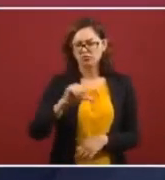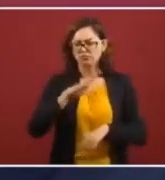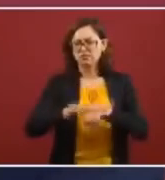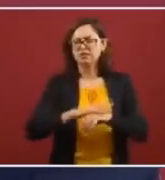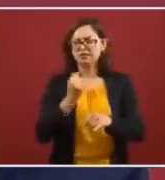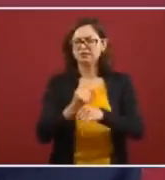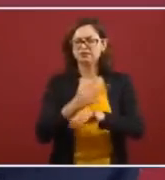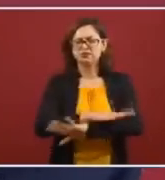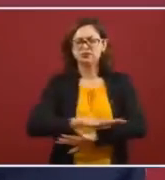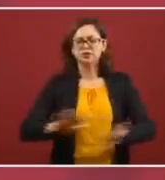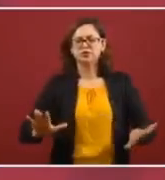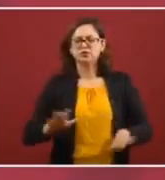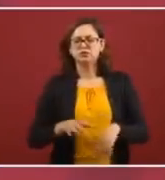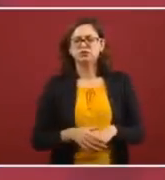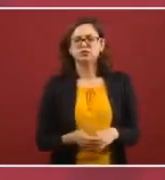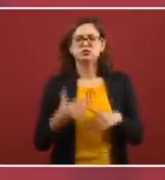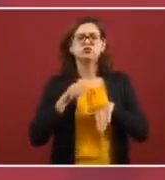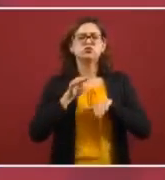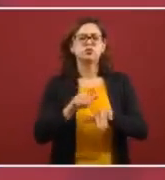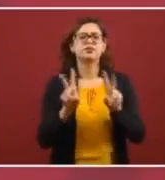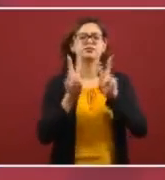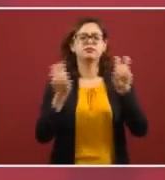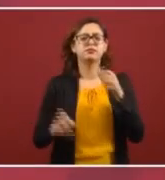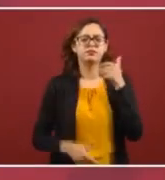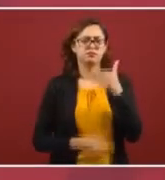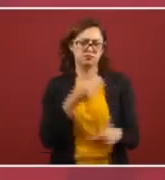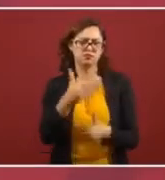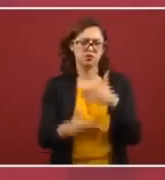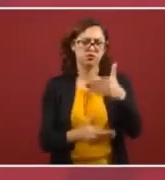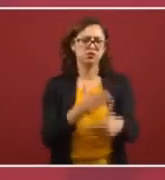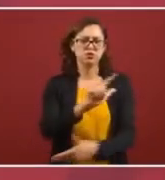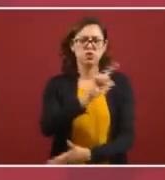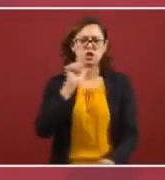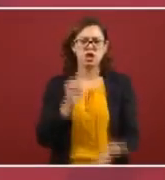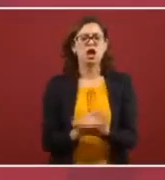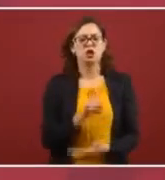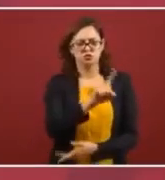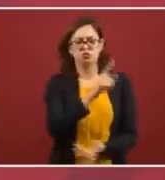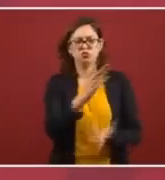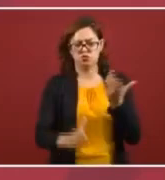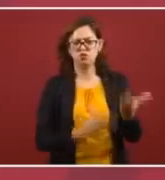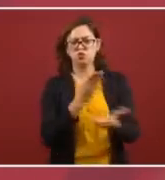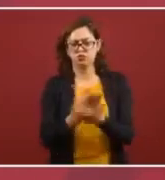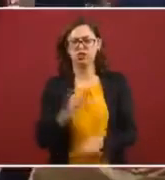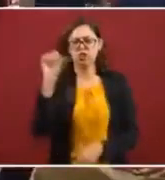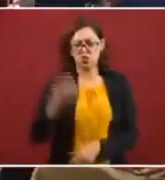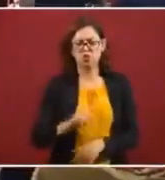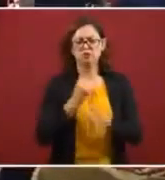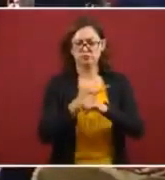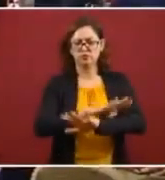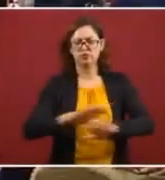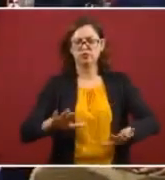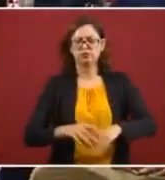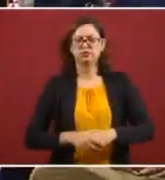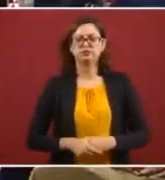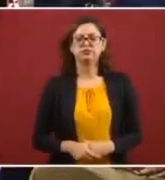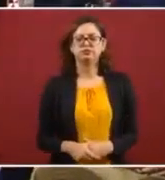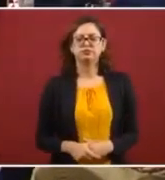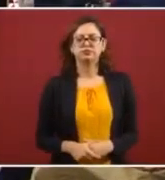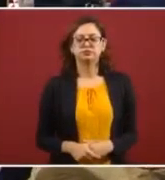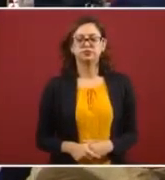we will be informing regarding the legal procedures of these things.